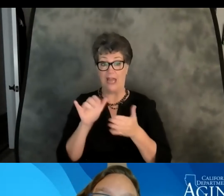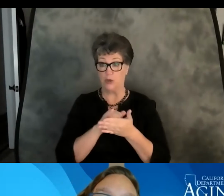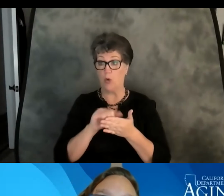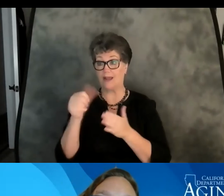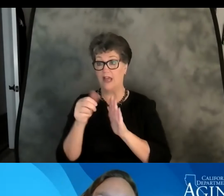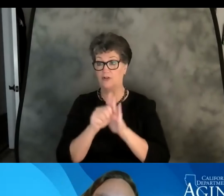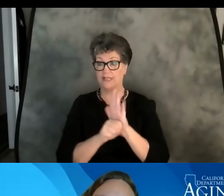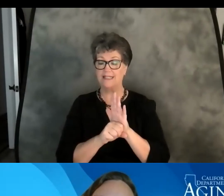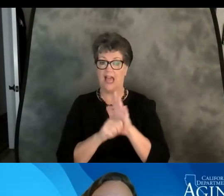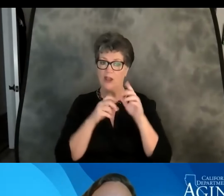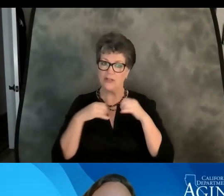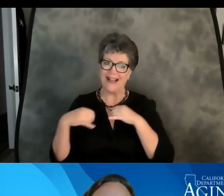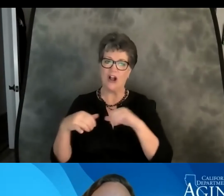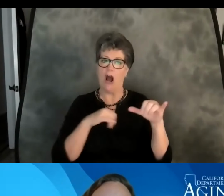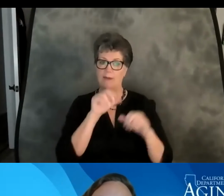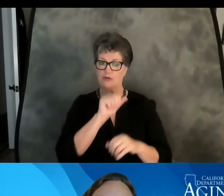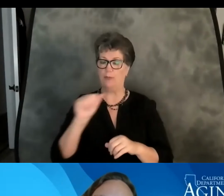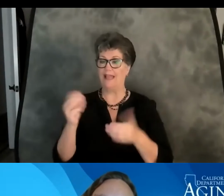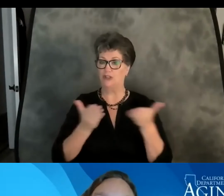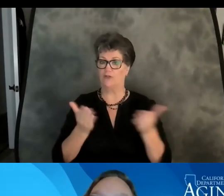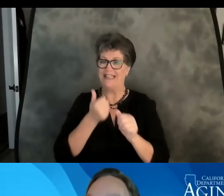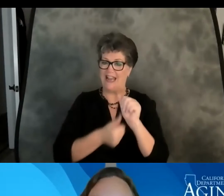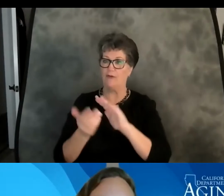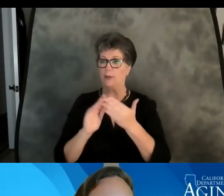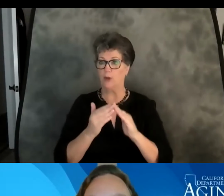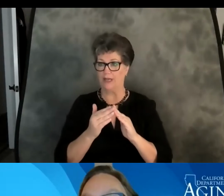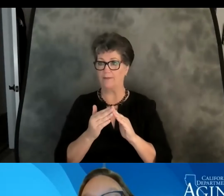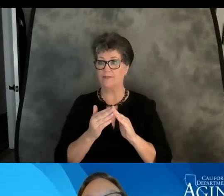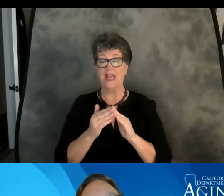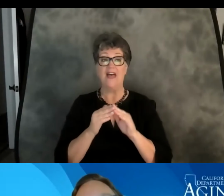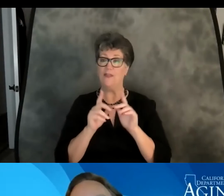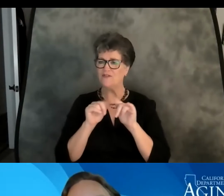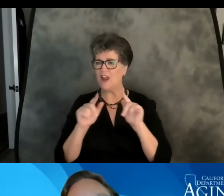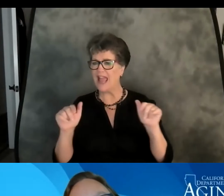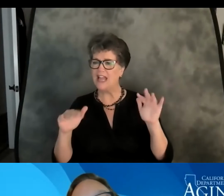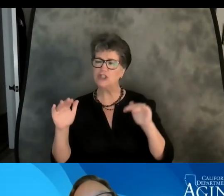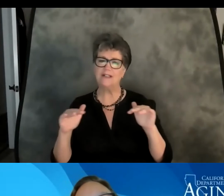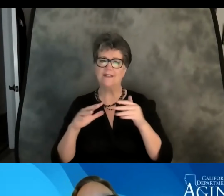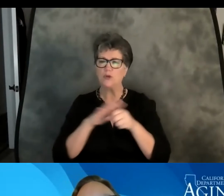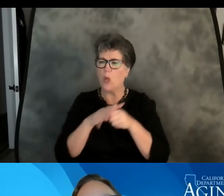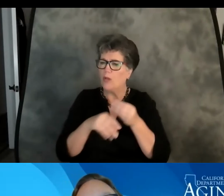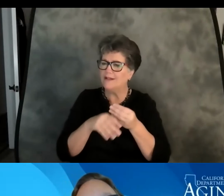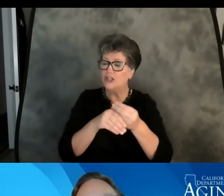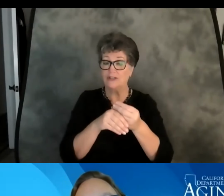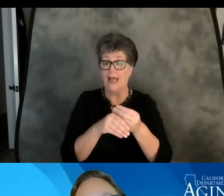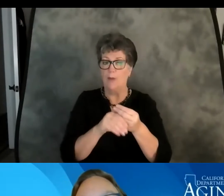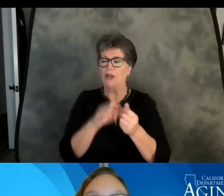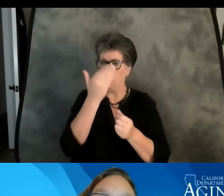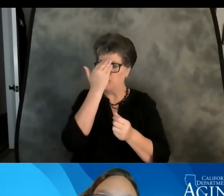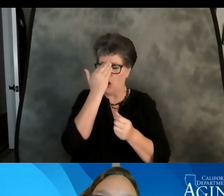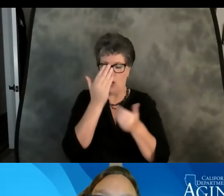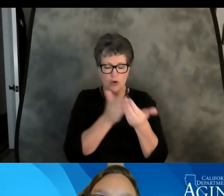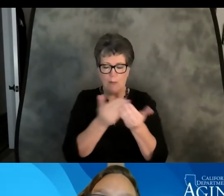is a common core of AAA services in every community. There is variation, there's local additions, but that no matter